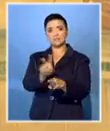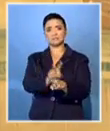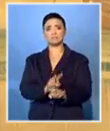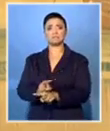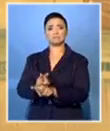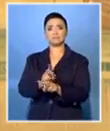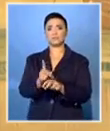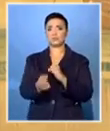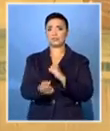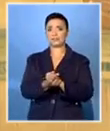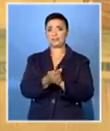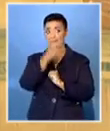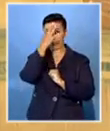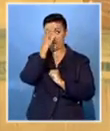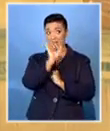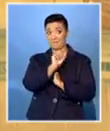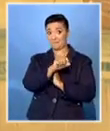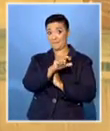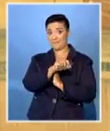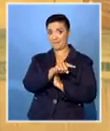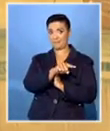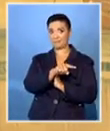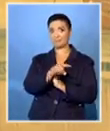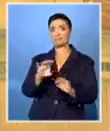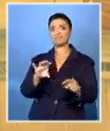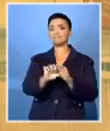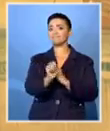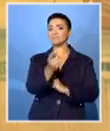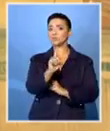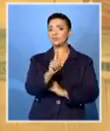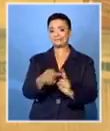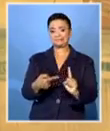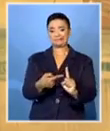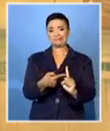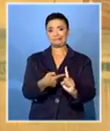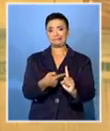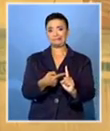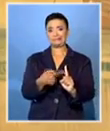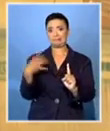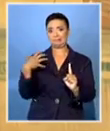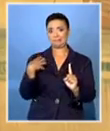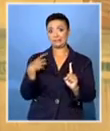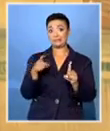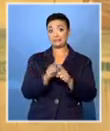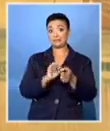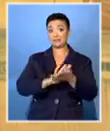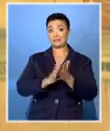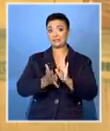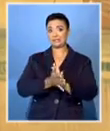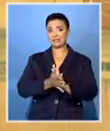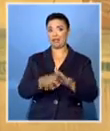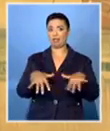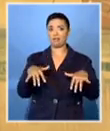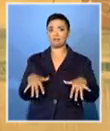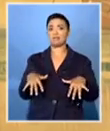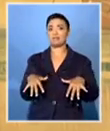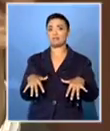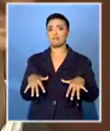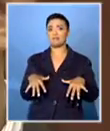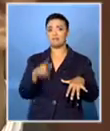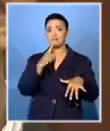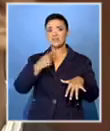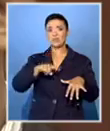the executive and find that Minister Dlamini and SASSA did not do their job properly. This is absolutely